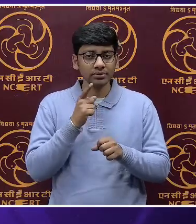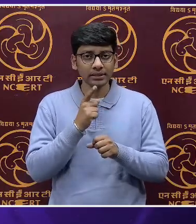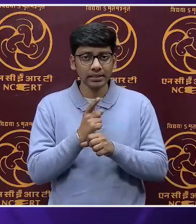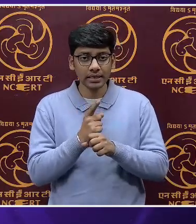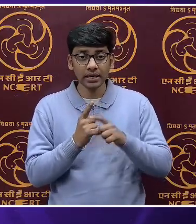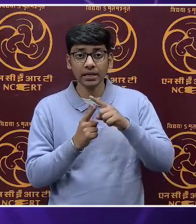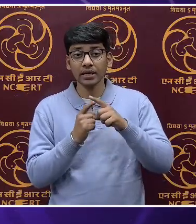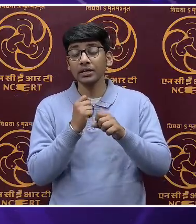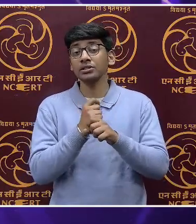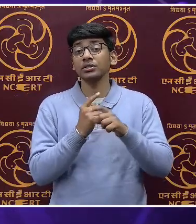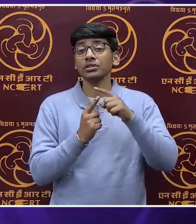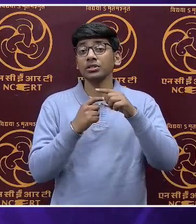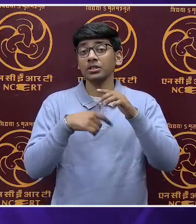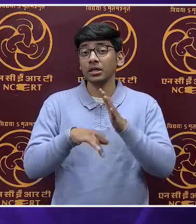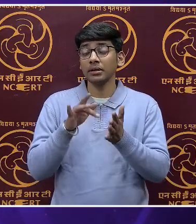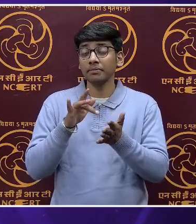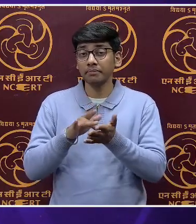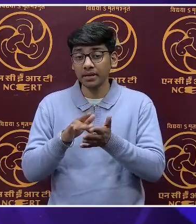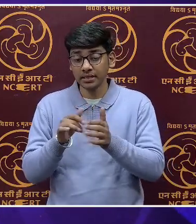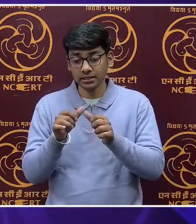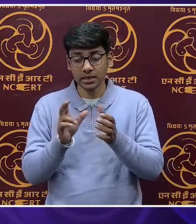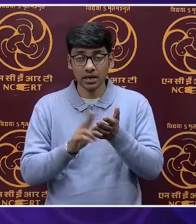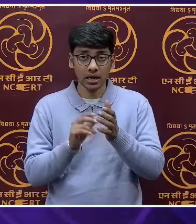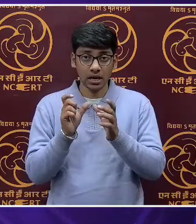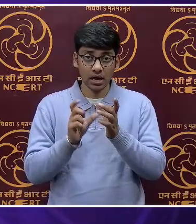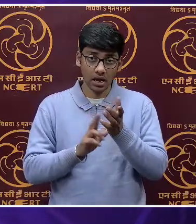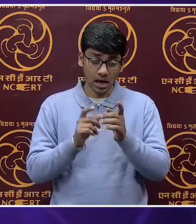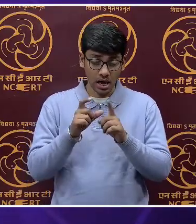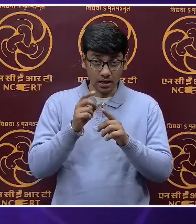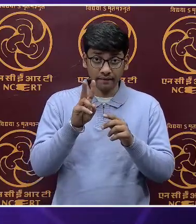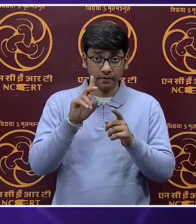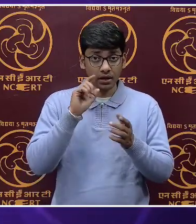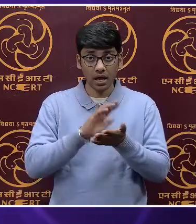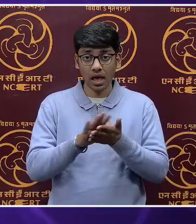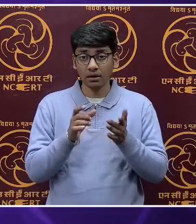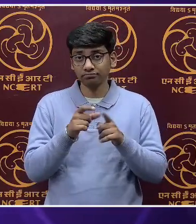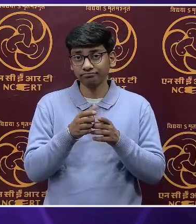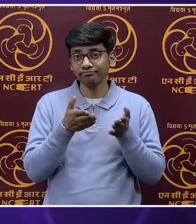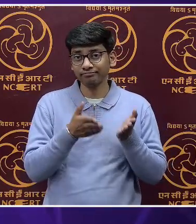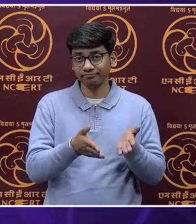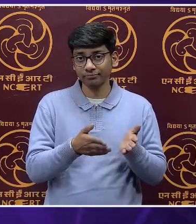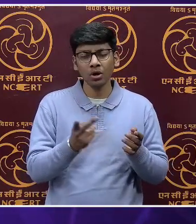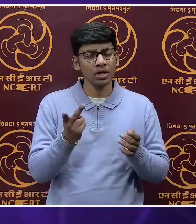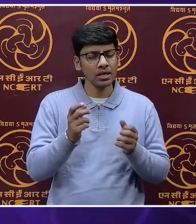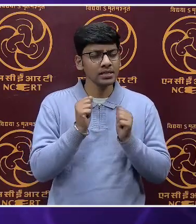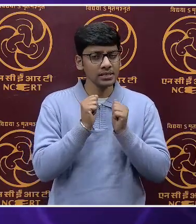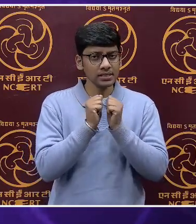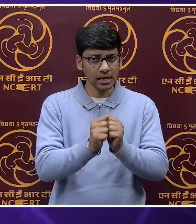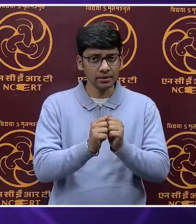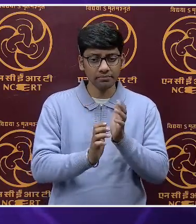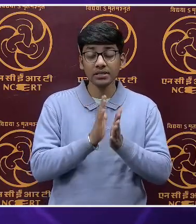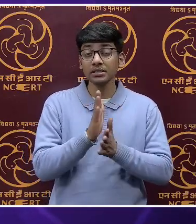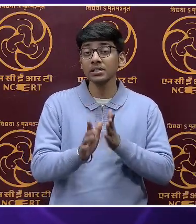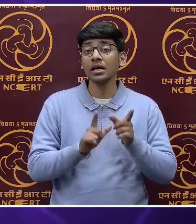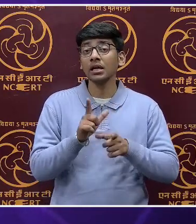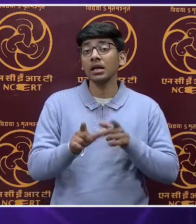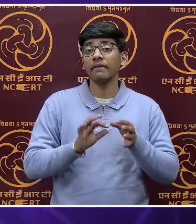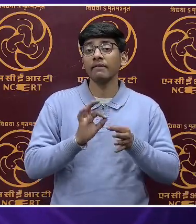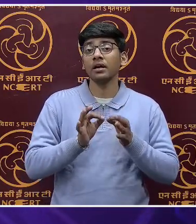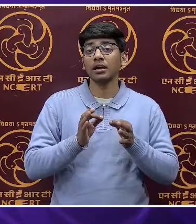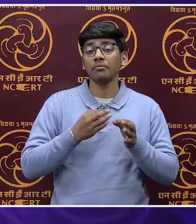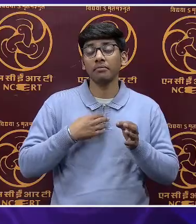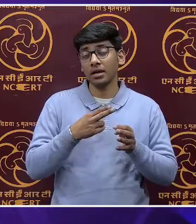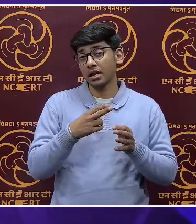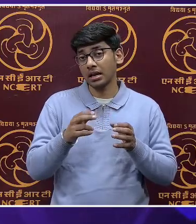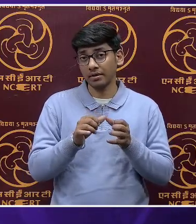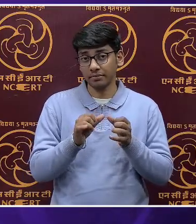English from SKV Anand Vihar. Ma'am, namaskar and very warm welcome to you. Thank you so much. And we both are accompanied by our Indian Sign Language interpreter, Mr.